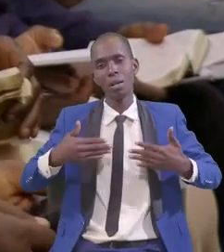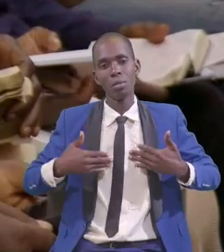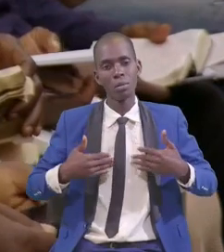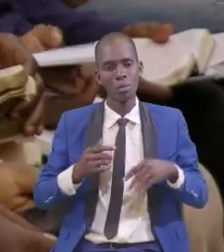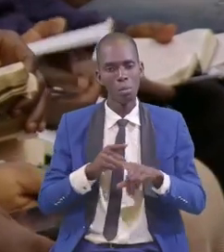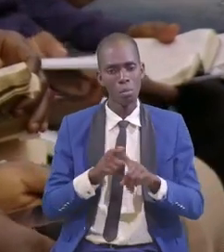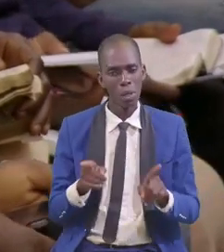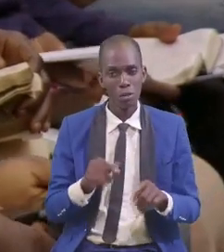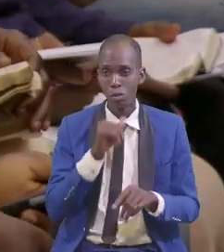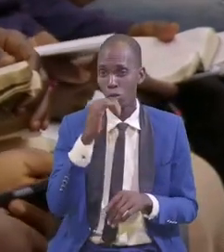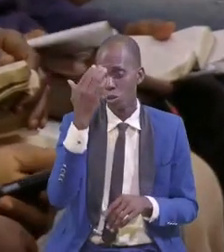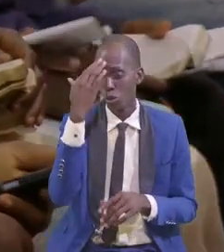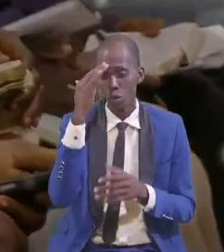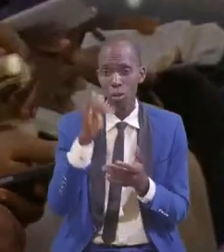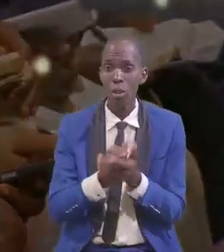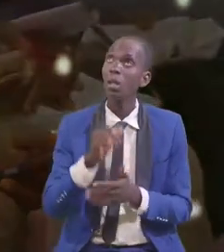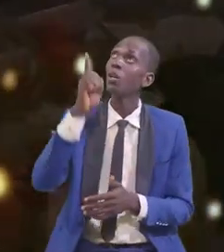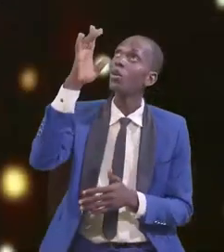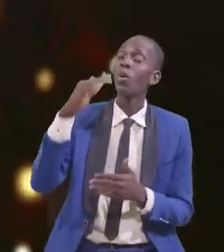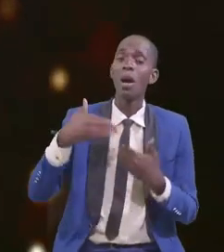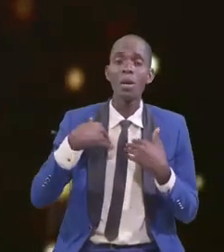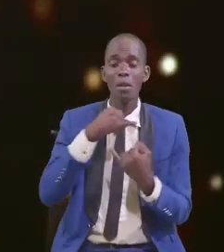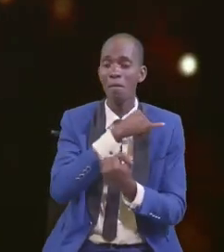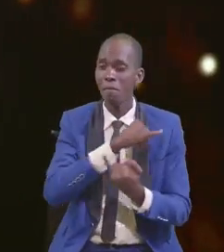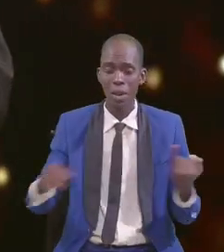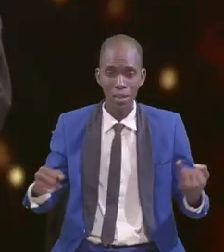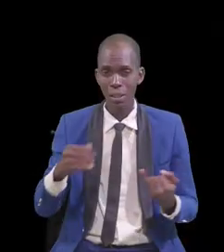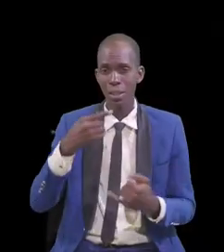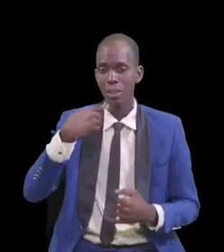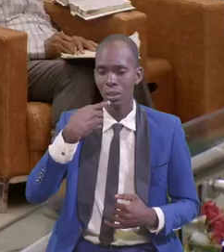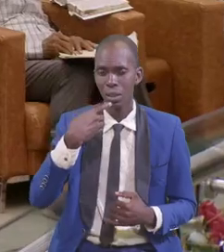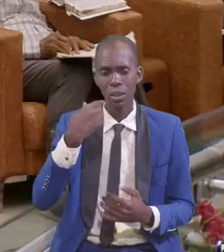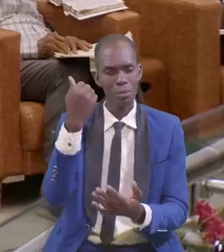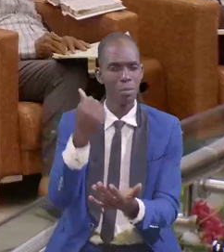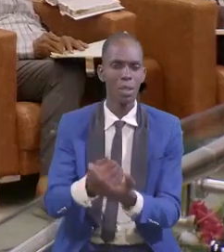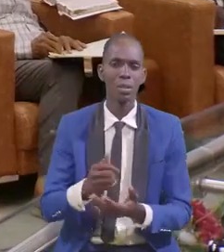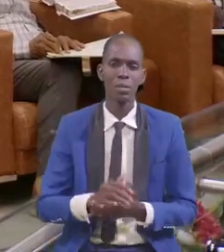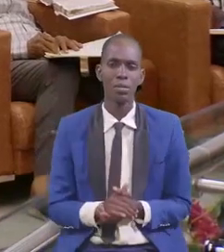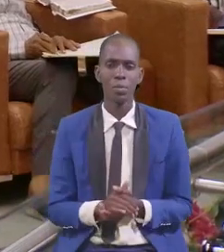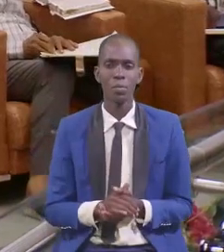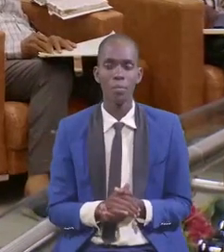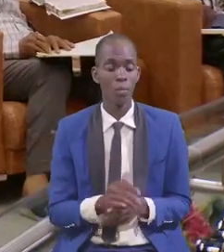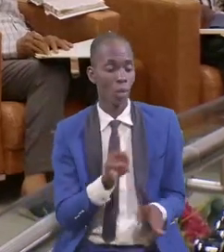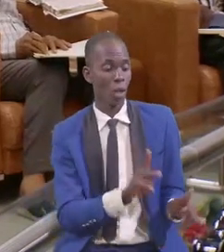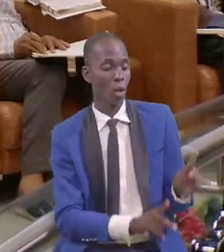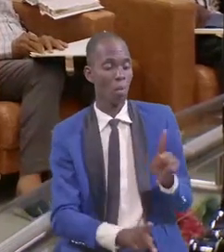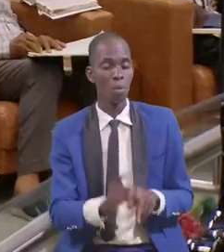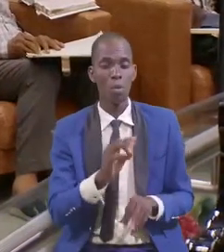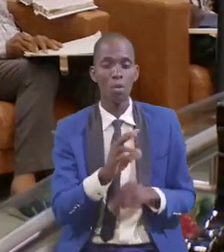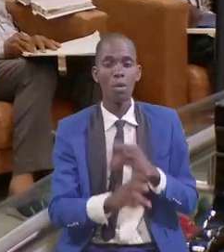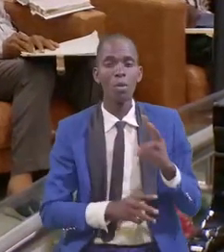final say. I was waiting for an amen there. Amen. On the people of the